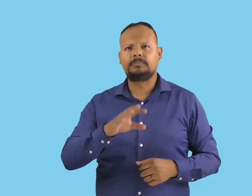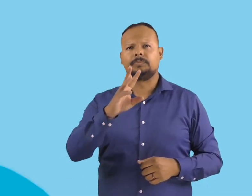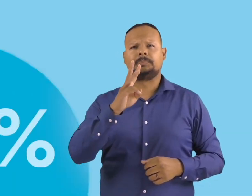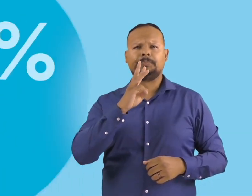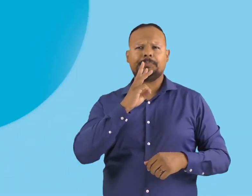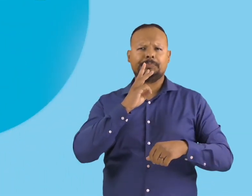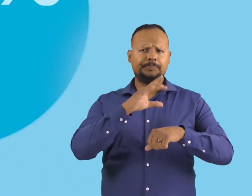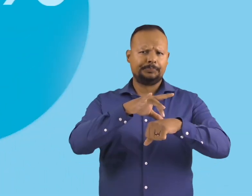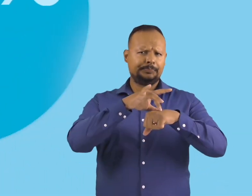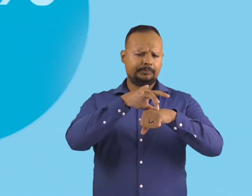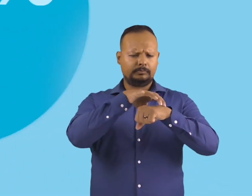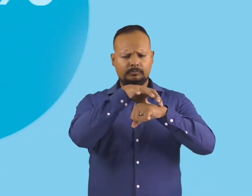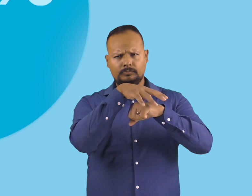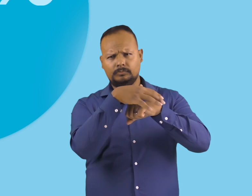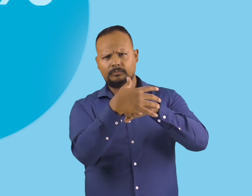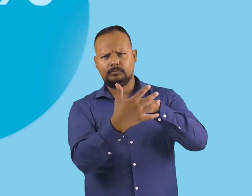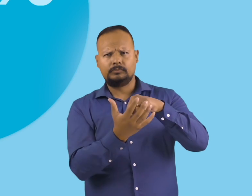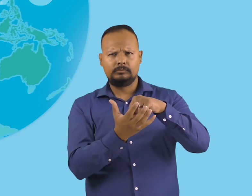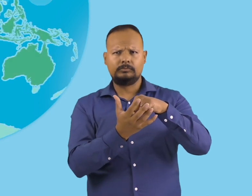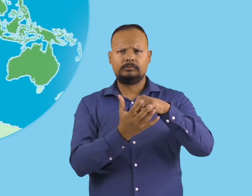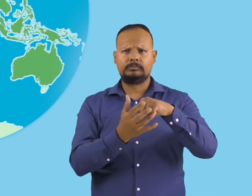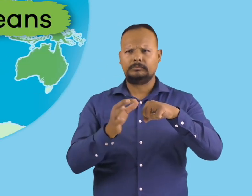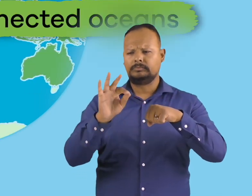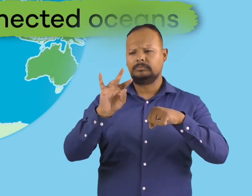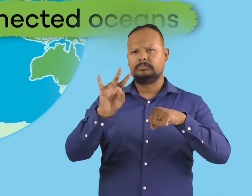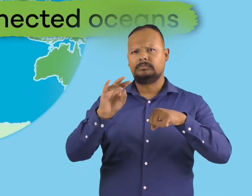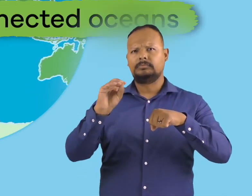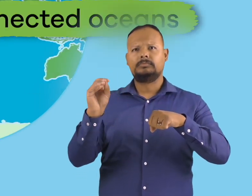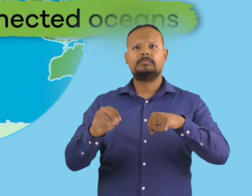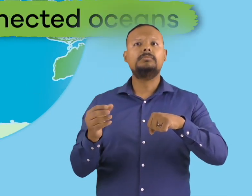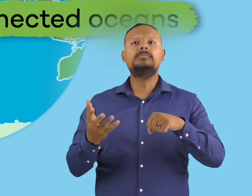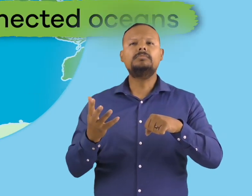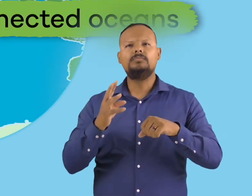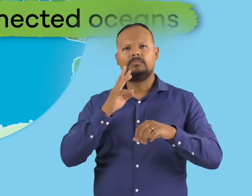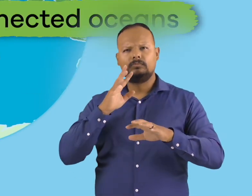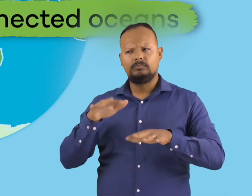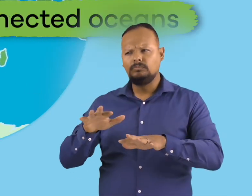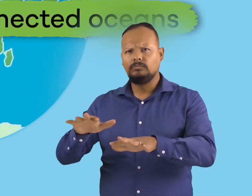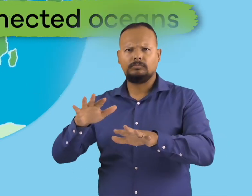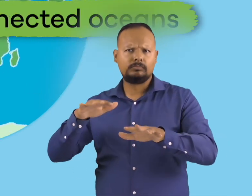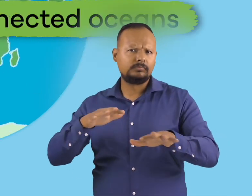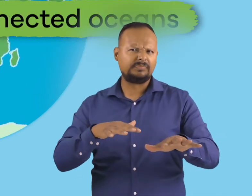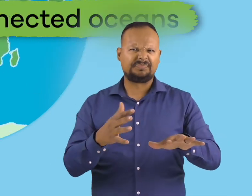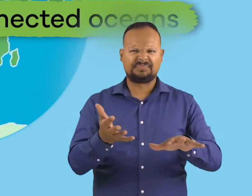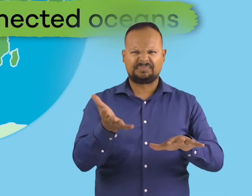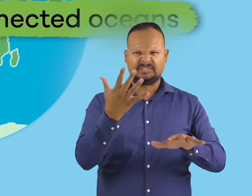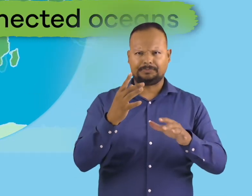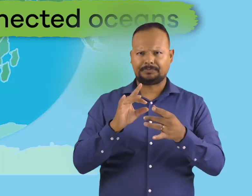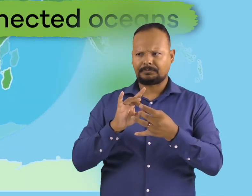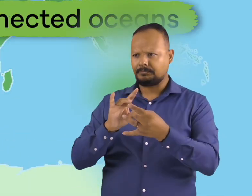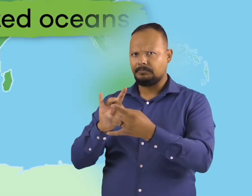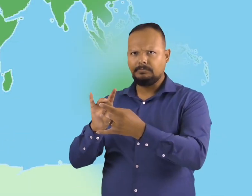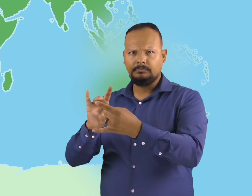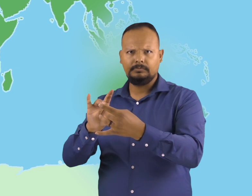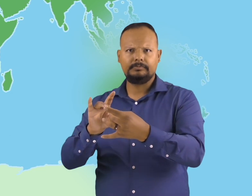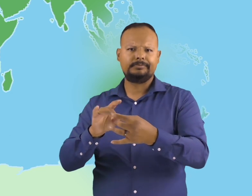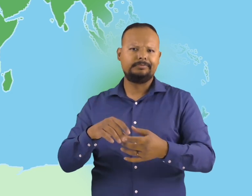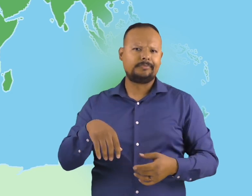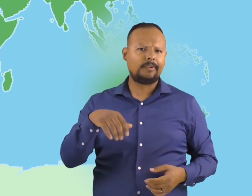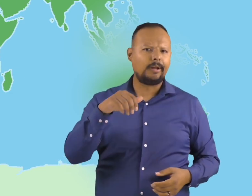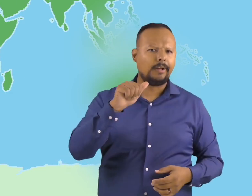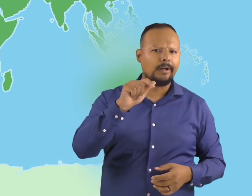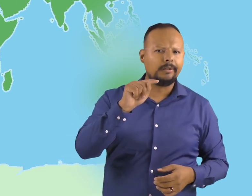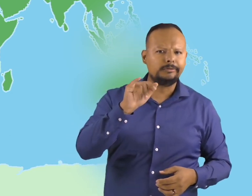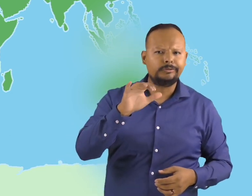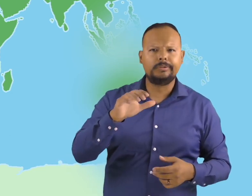Around 97% of the Earth's water is found in five interconnected oceans. Arctic,